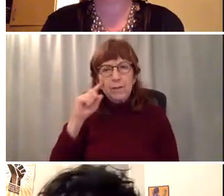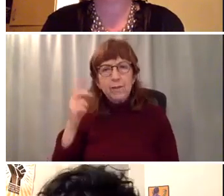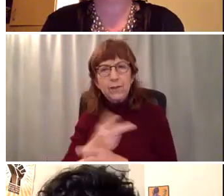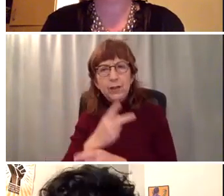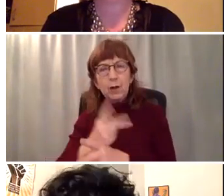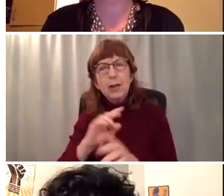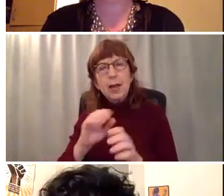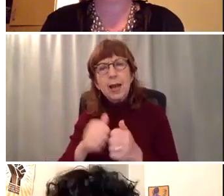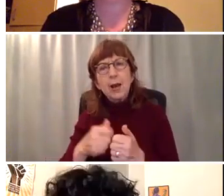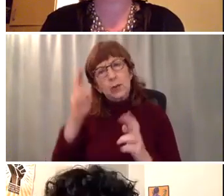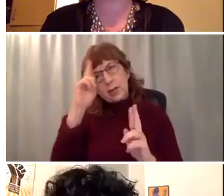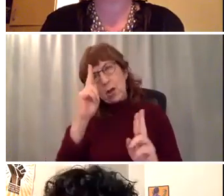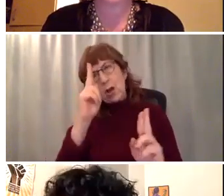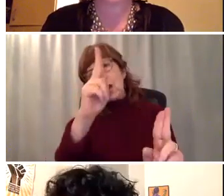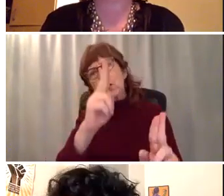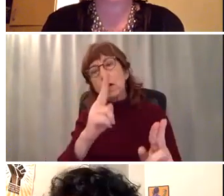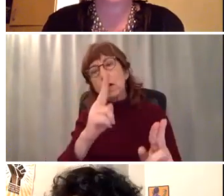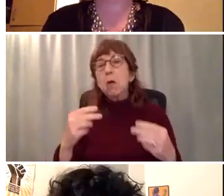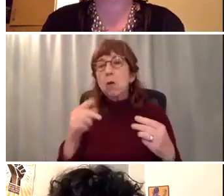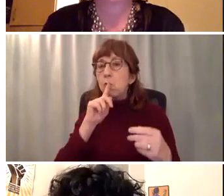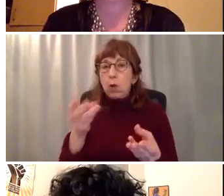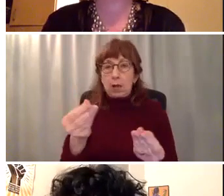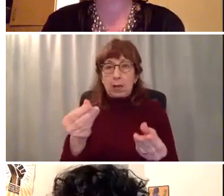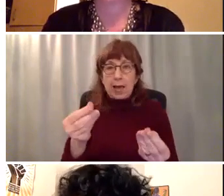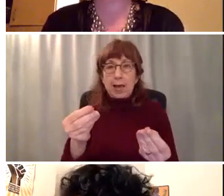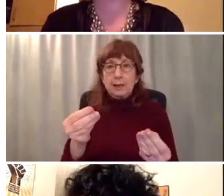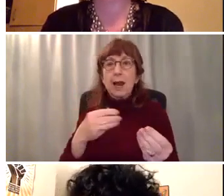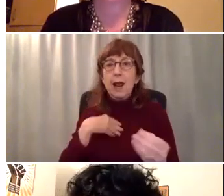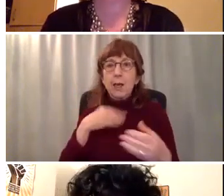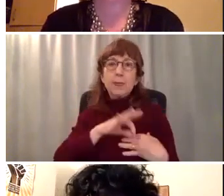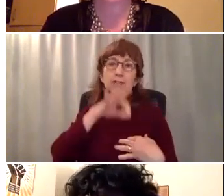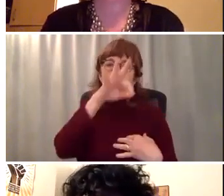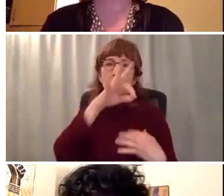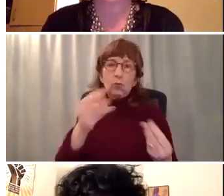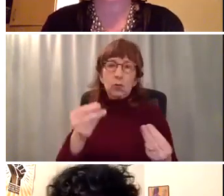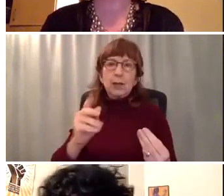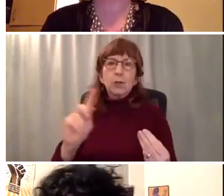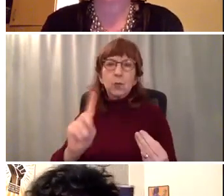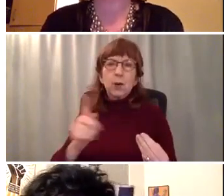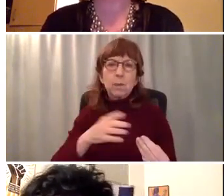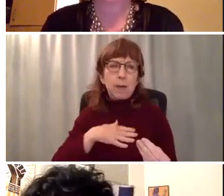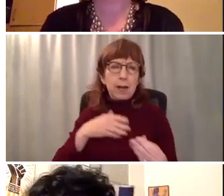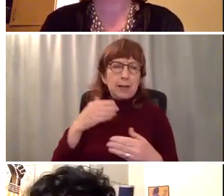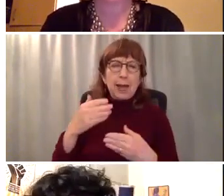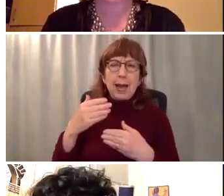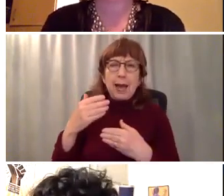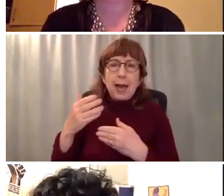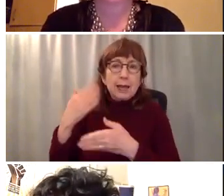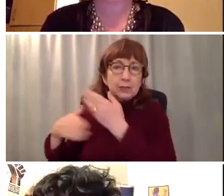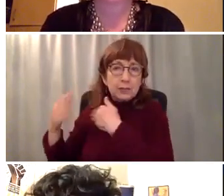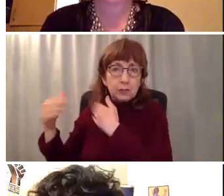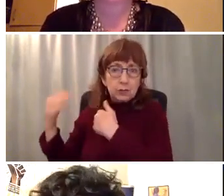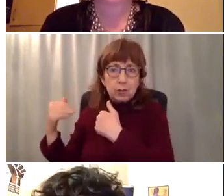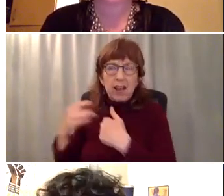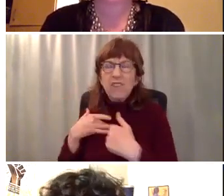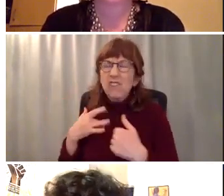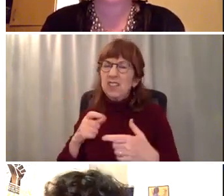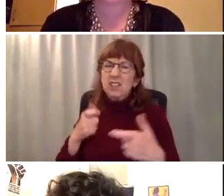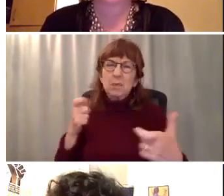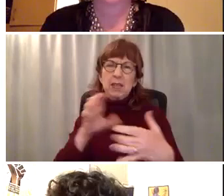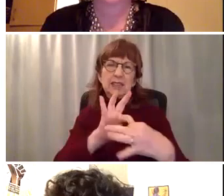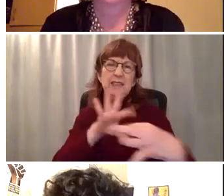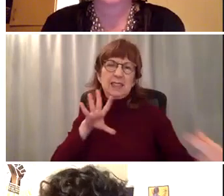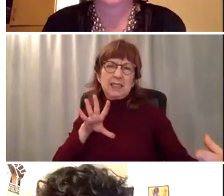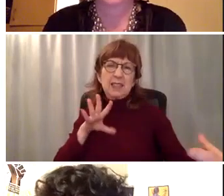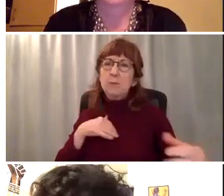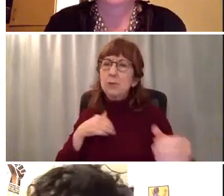the physical and spiritual land where my ancestors are. You know, I feel sometimes like there's a huge disconnect because